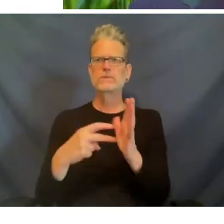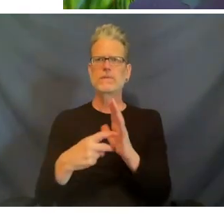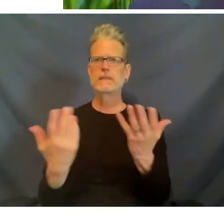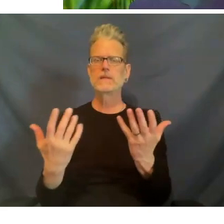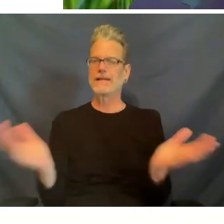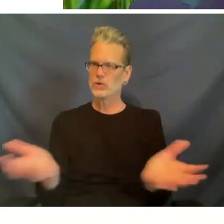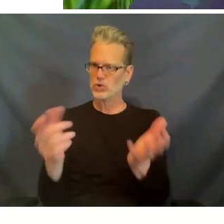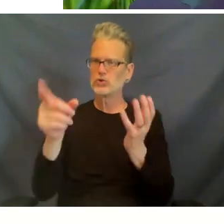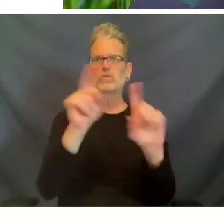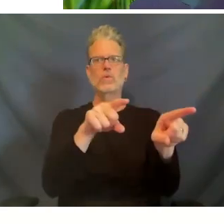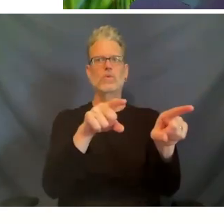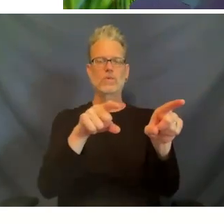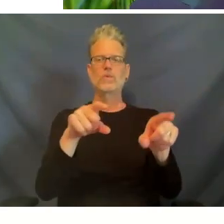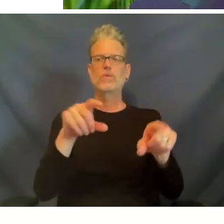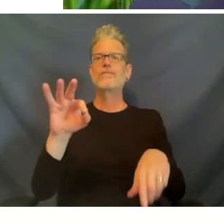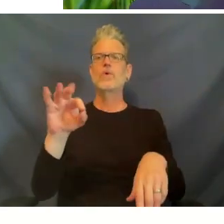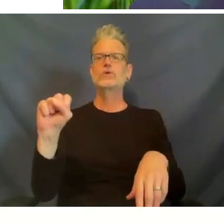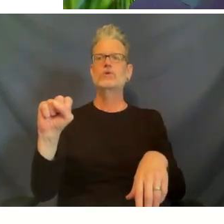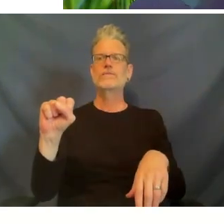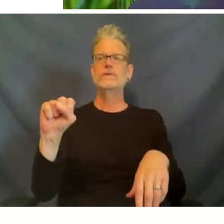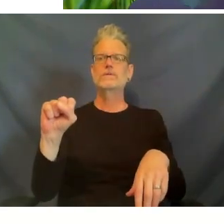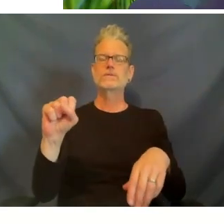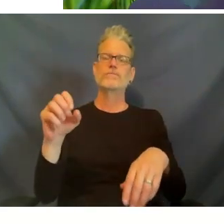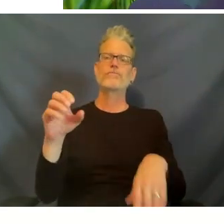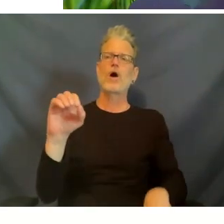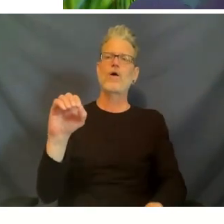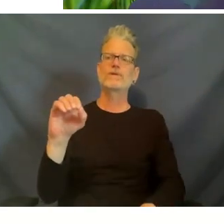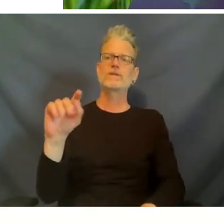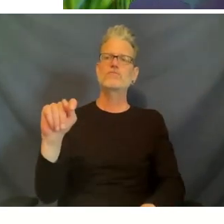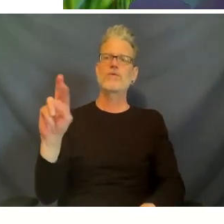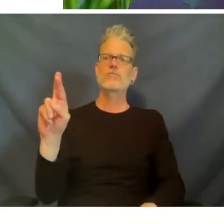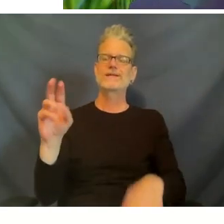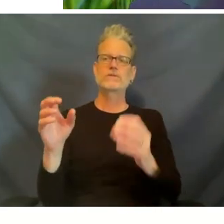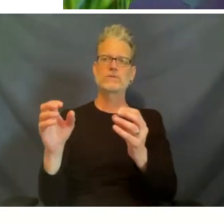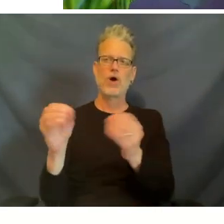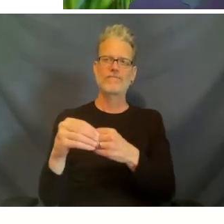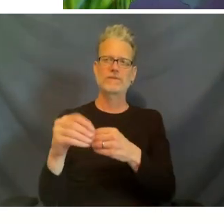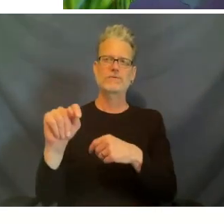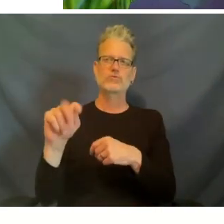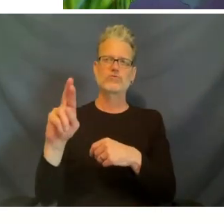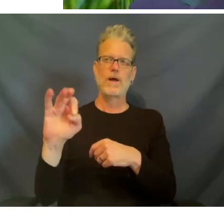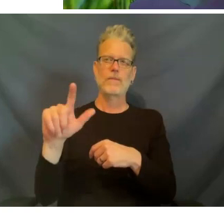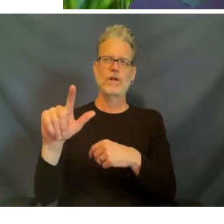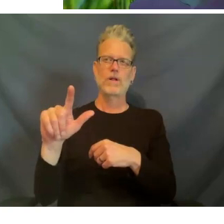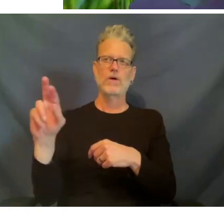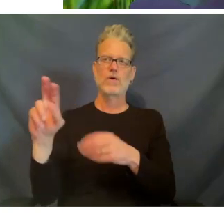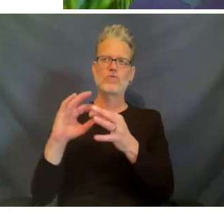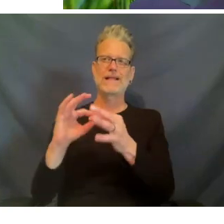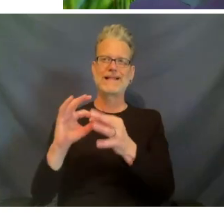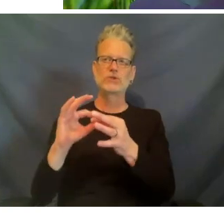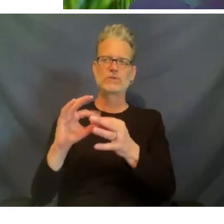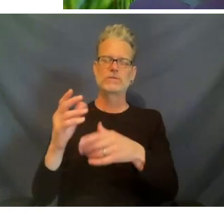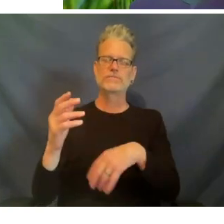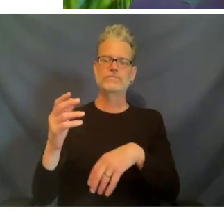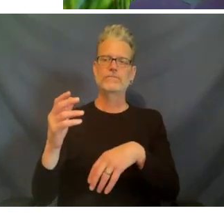encourage you to go to the Forest Service Office of Tribal Relations website. We have a number of great resources that are available